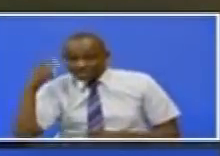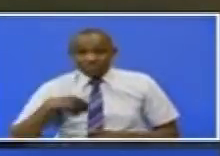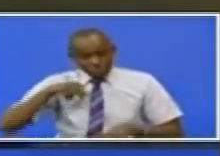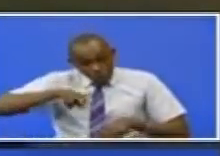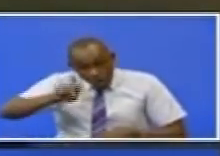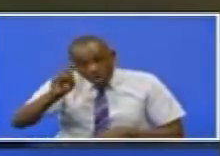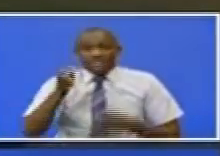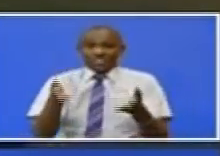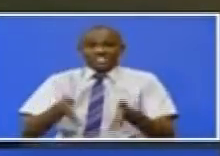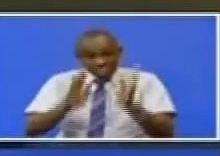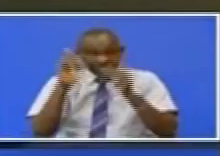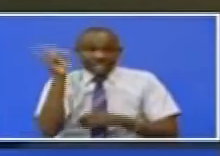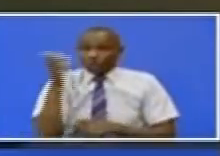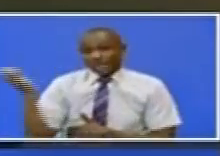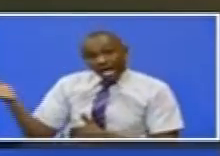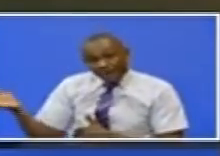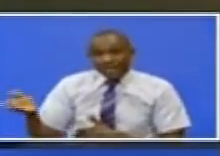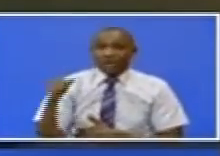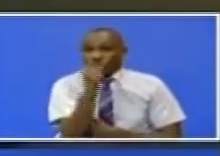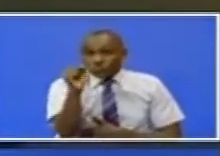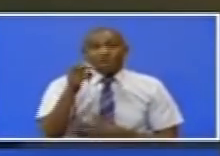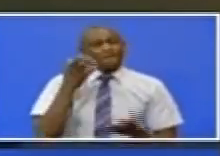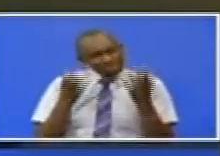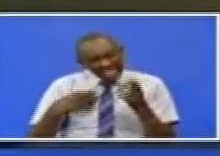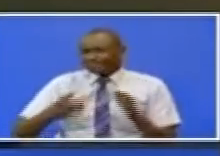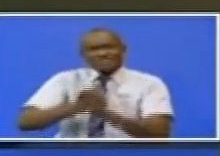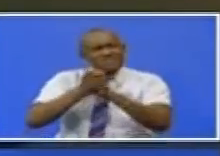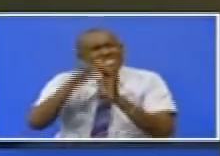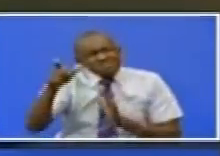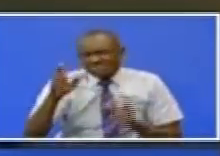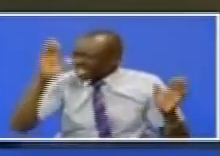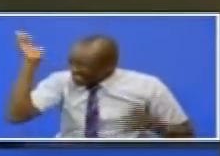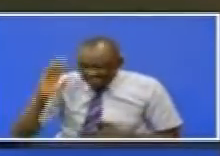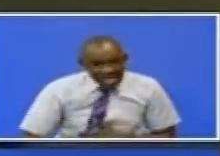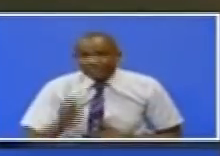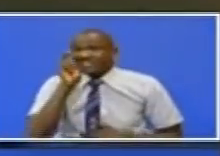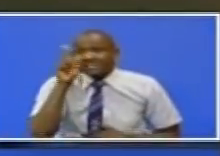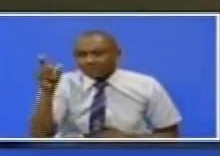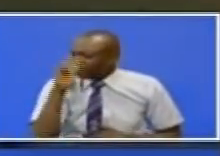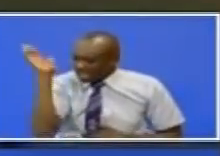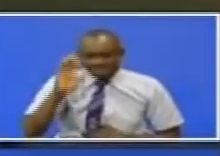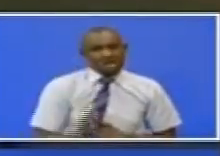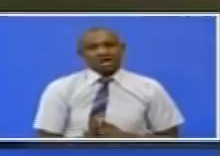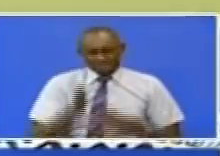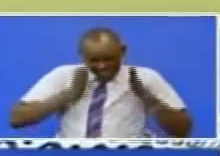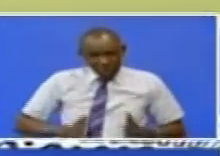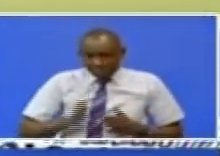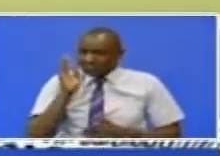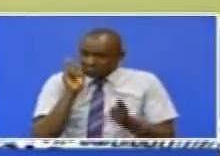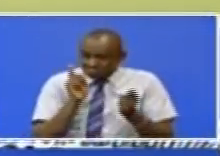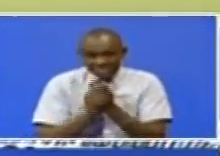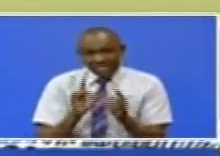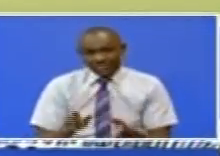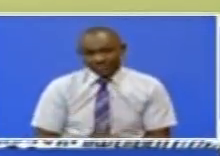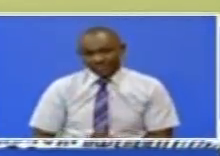in the streets of Nairobi. But I've never shaken his hand. I've never seen him personally. Your